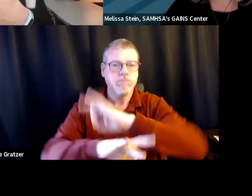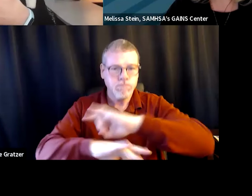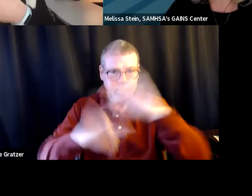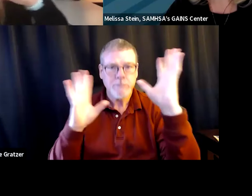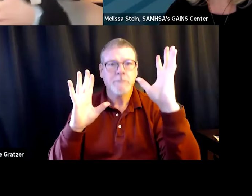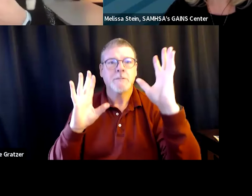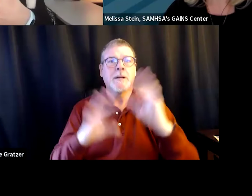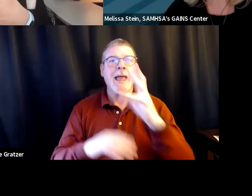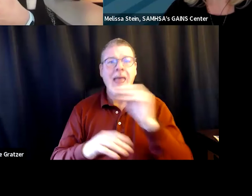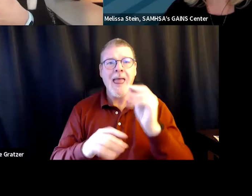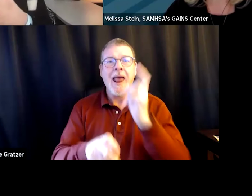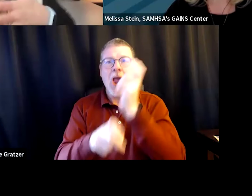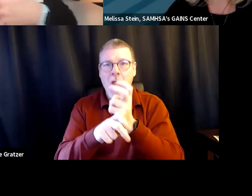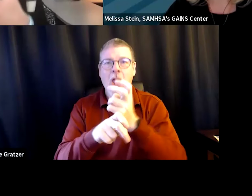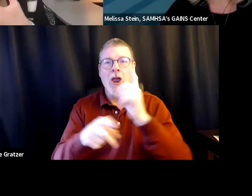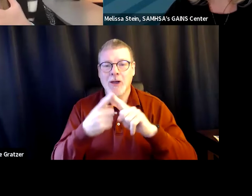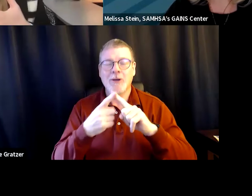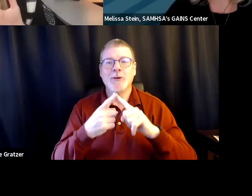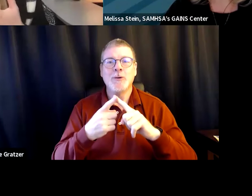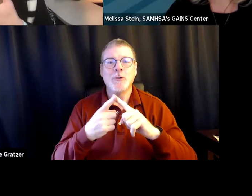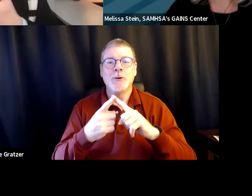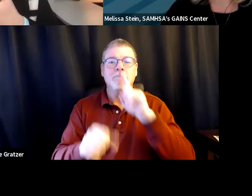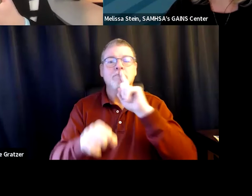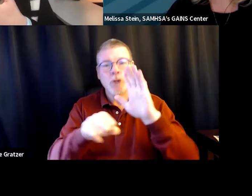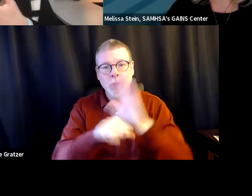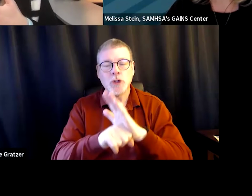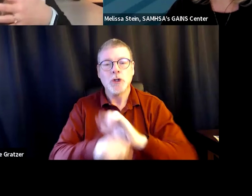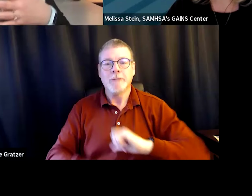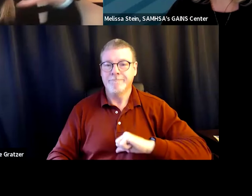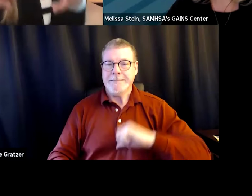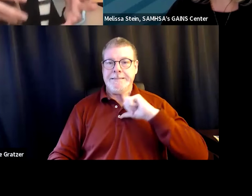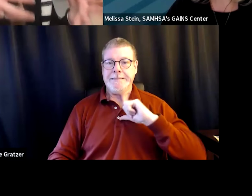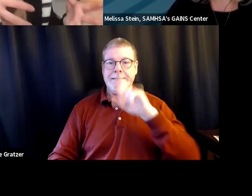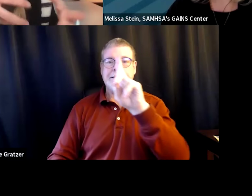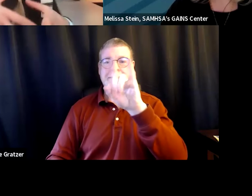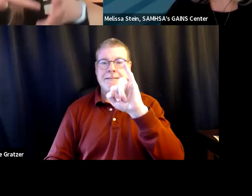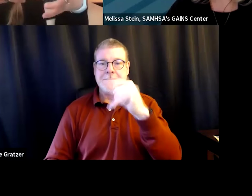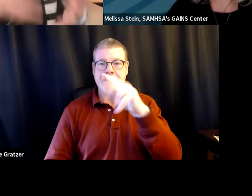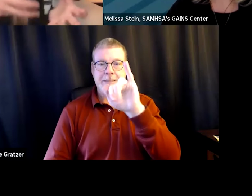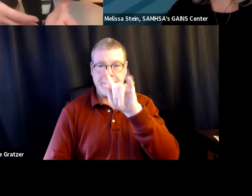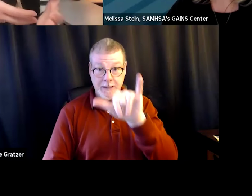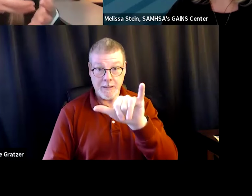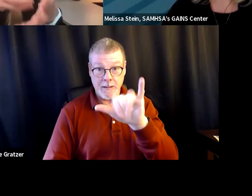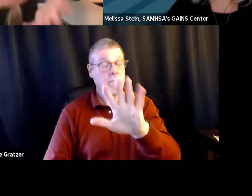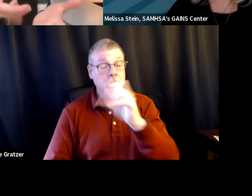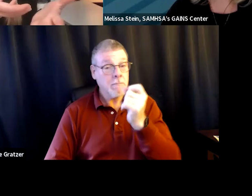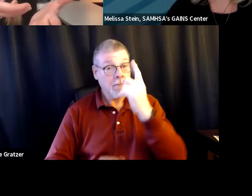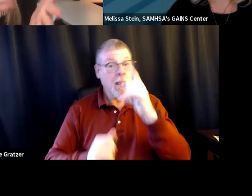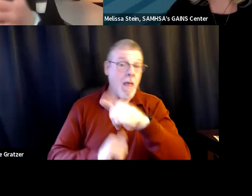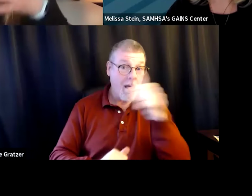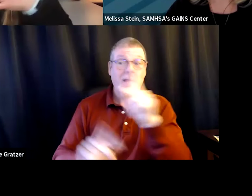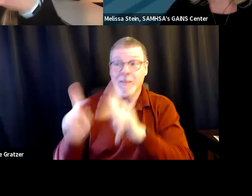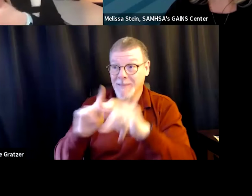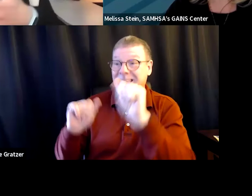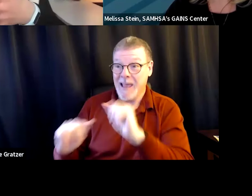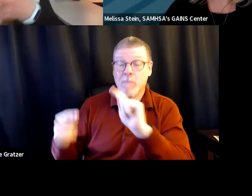very difficult to reconcile assuring dignity for the population alongside the truth that other people might have been harmed.